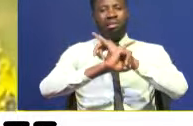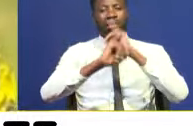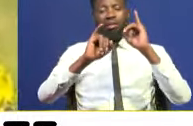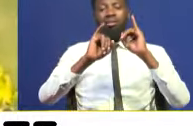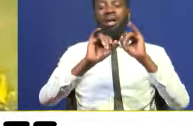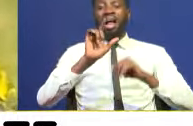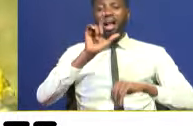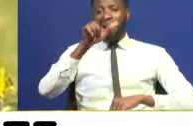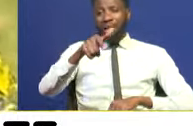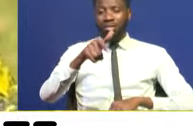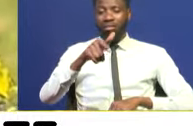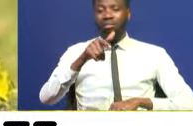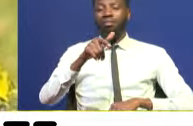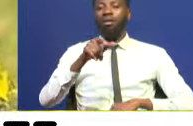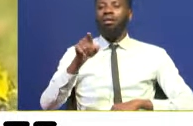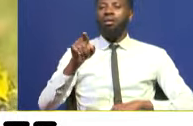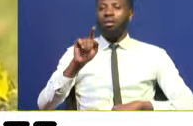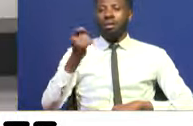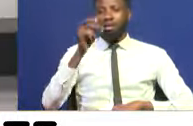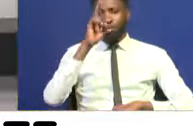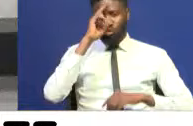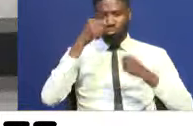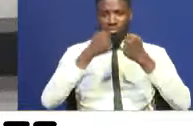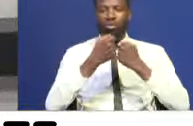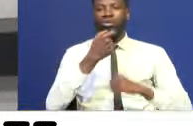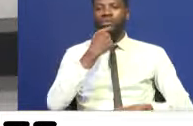of the season.